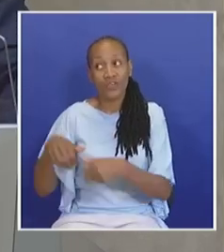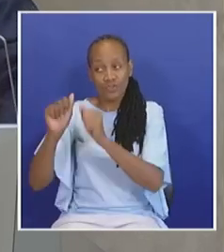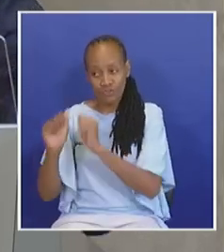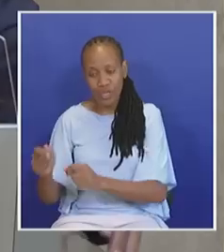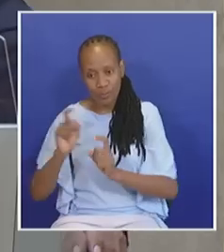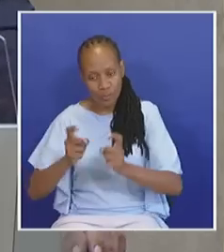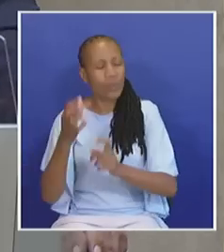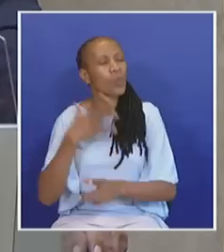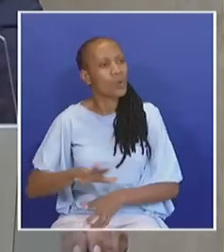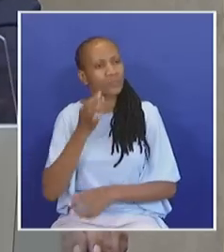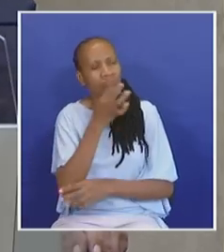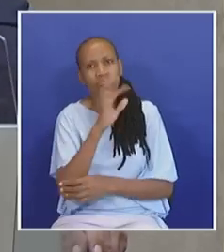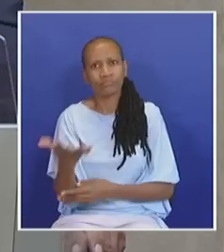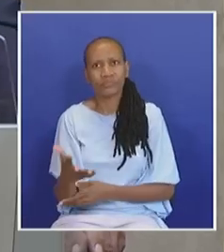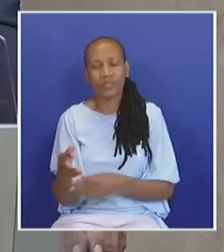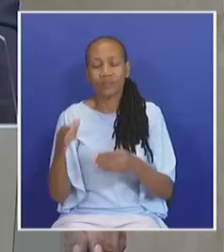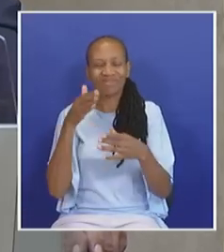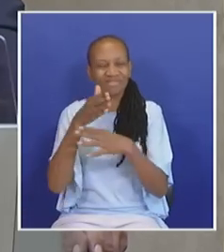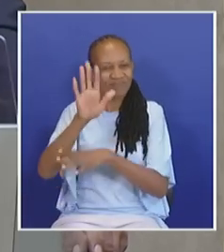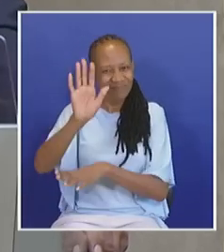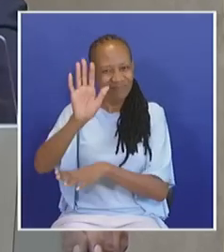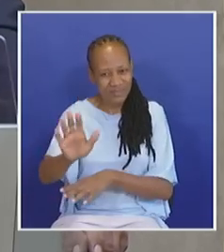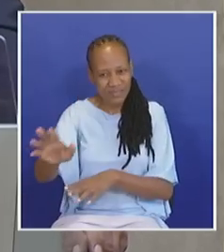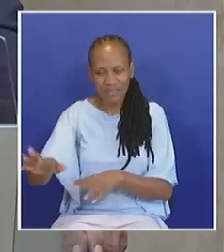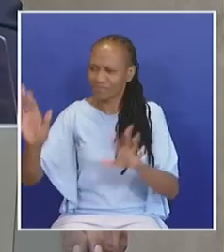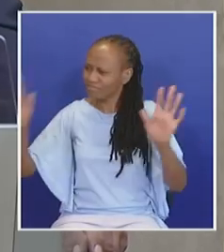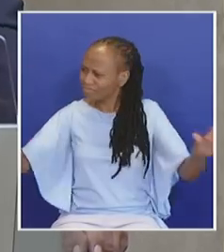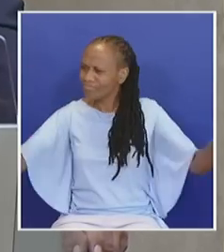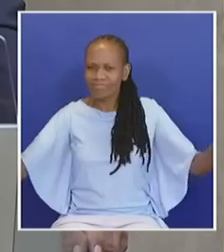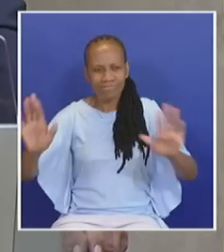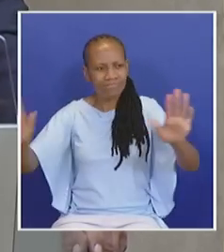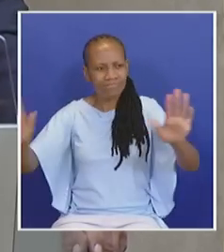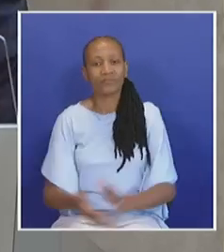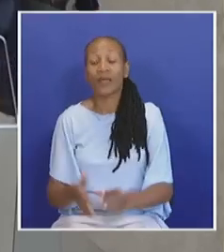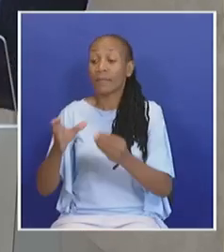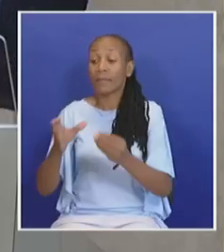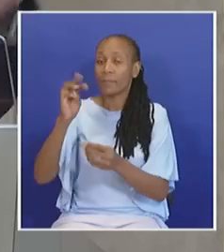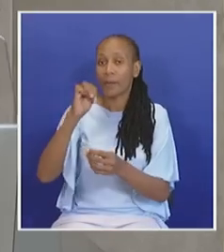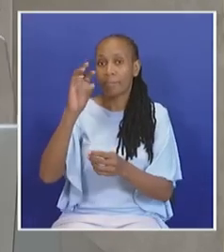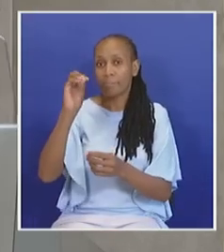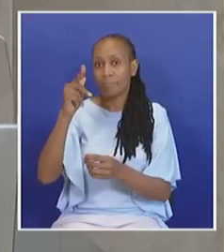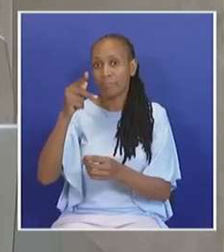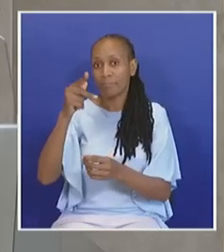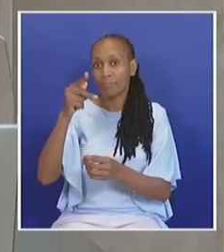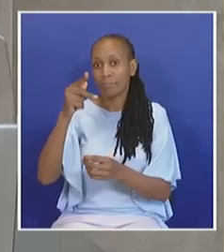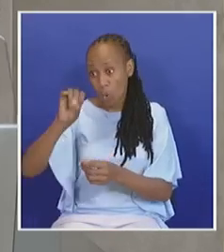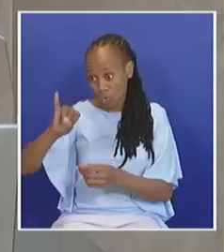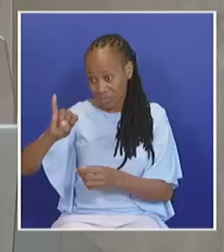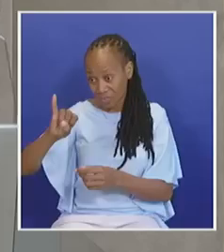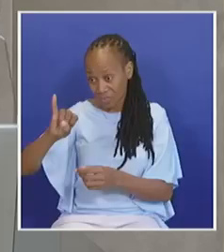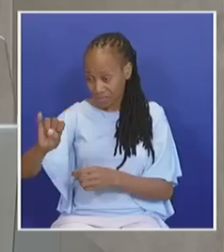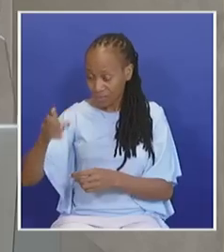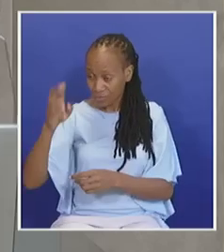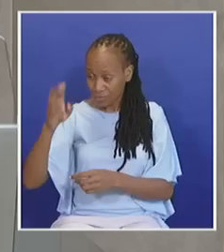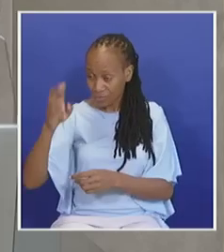out. Honorable Mokhosi, pay attention. Don't drown out the speaker. Honorable Mokhosi, I just wanted to remind you, clever lady, that